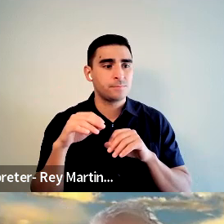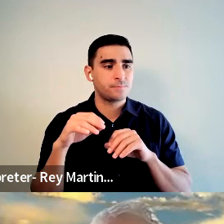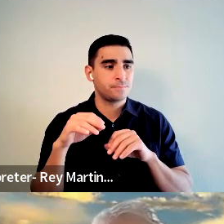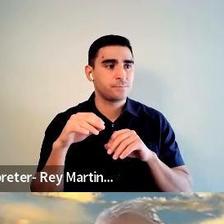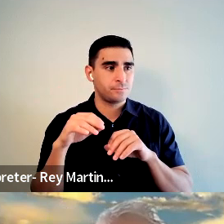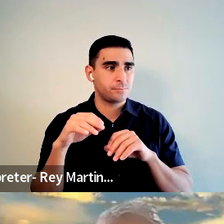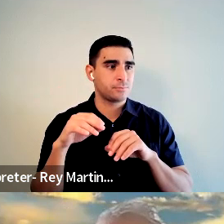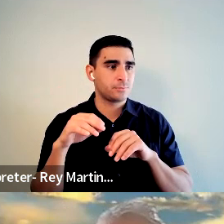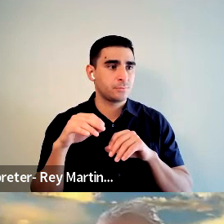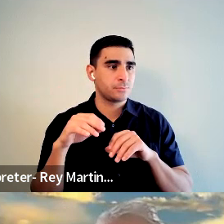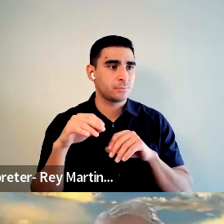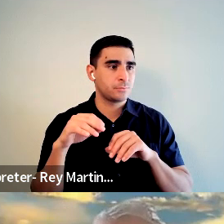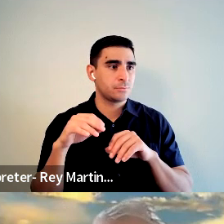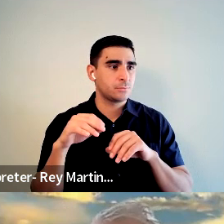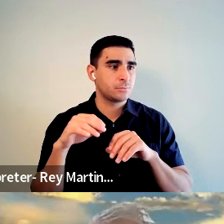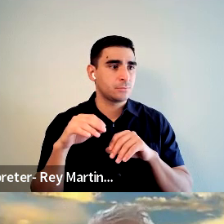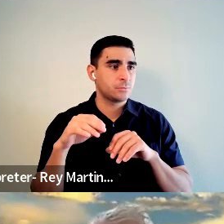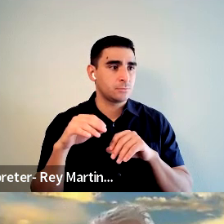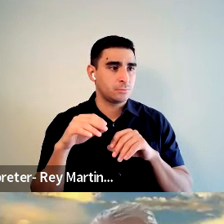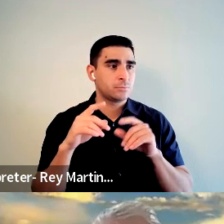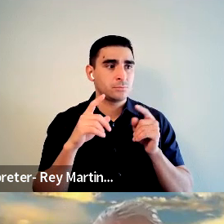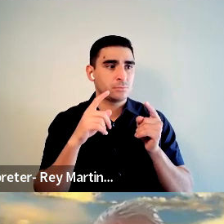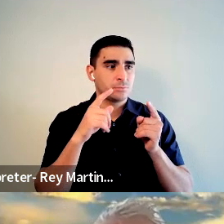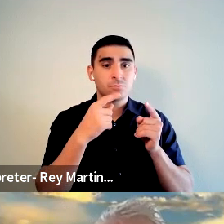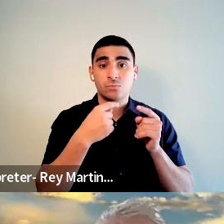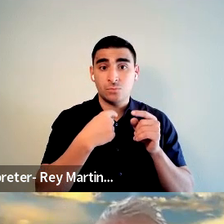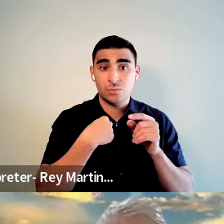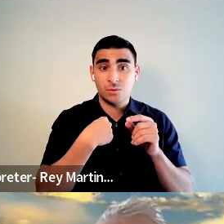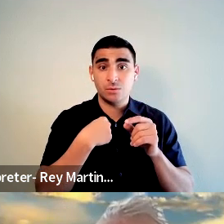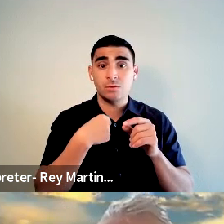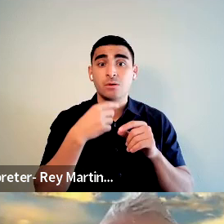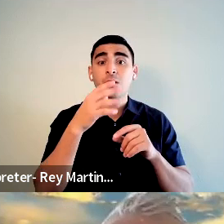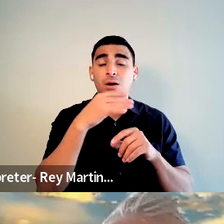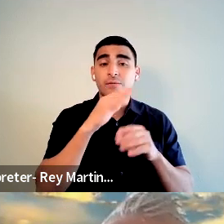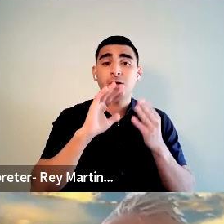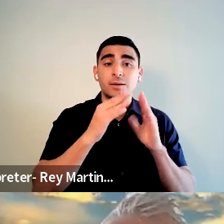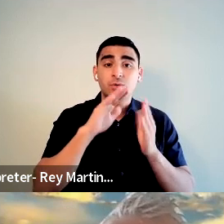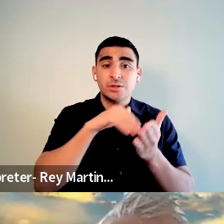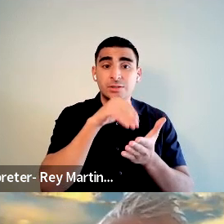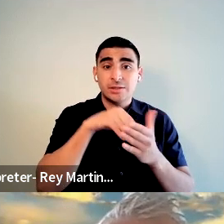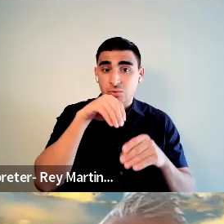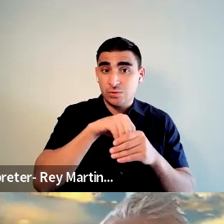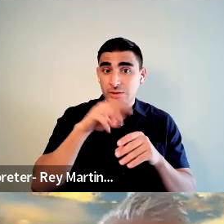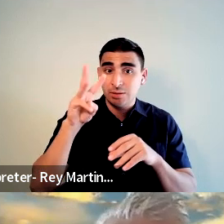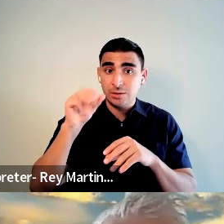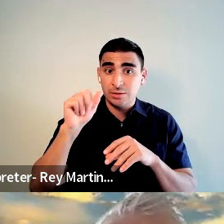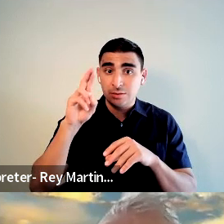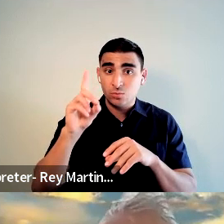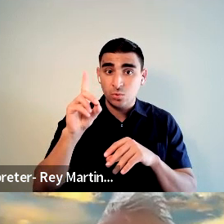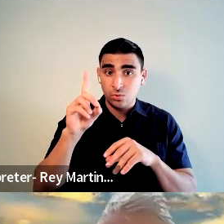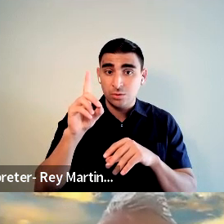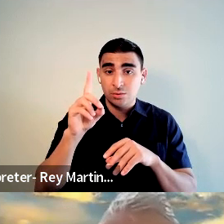there is a place for these. The mobile part of it is there is a community center in Ward. We could definitely do a pop-up day